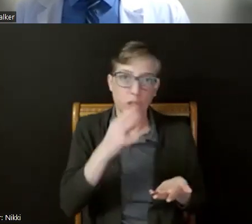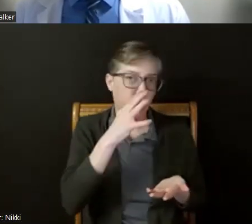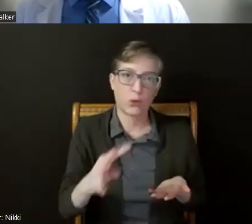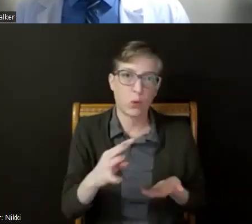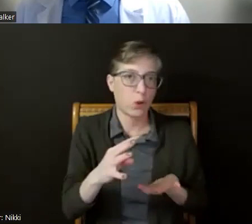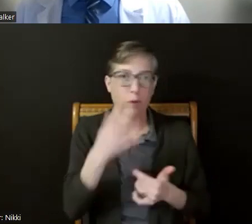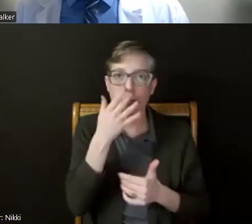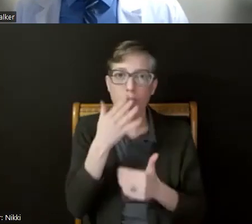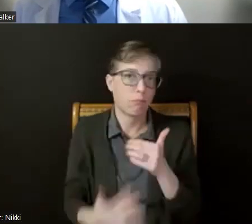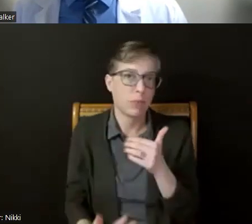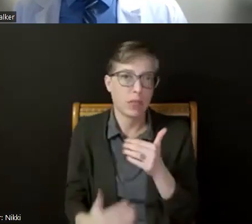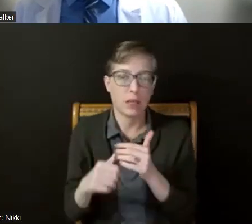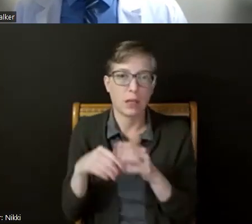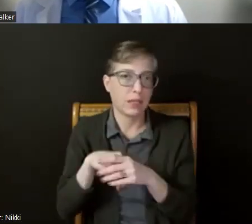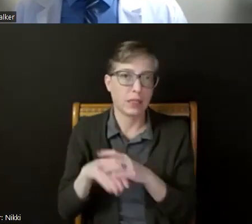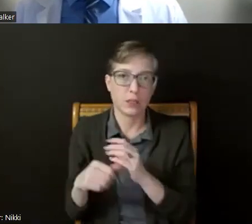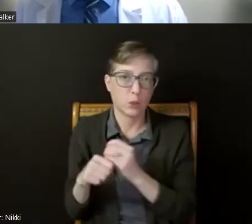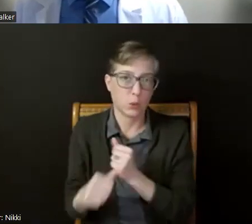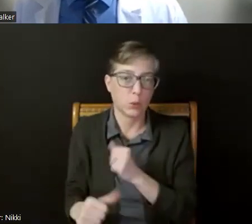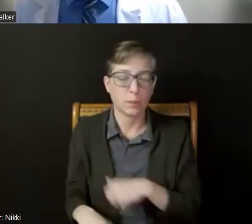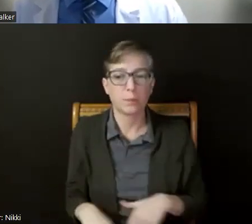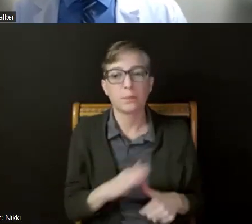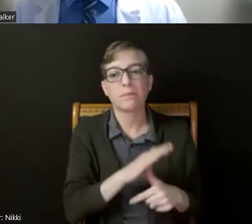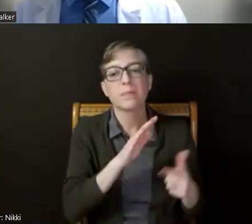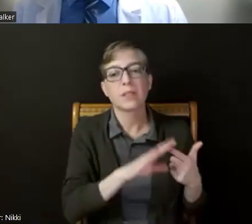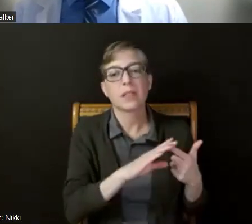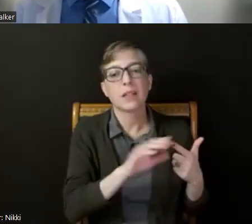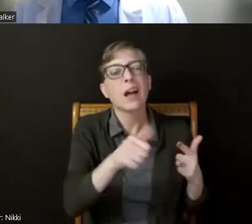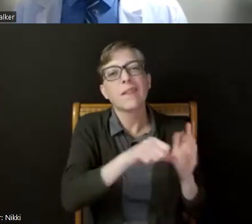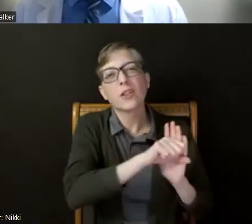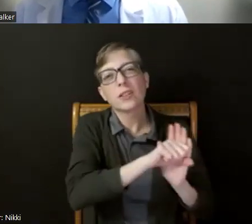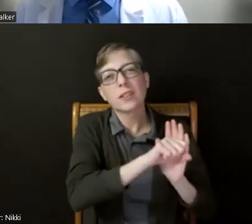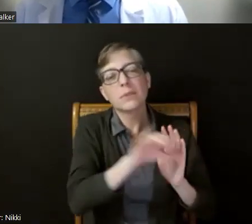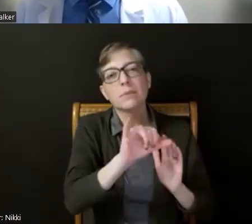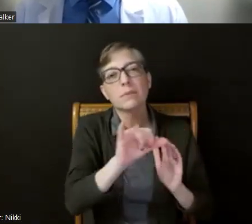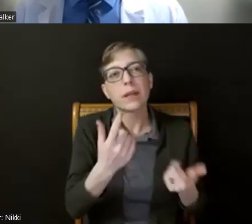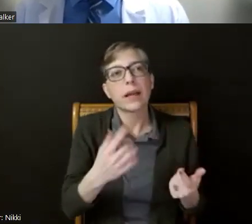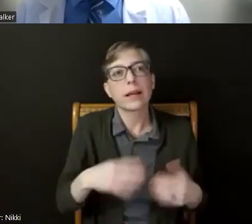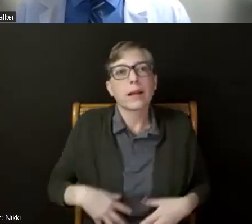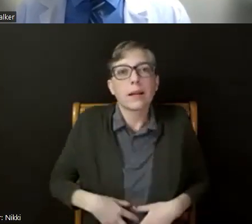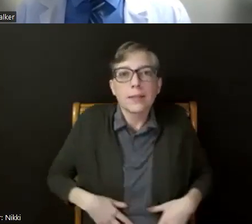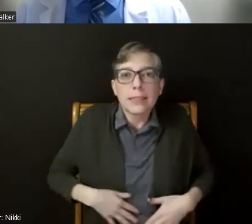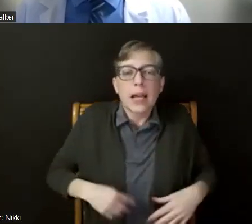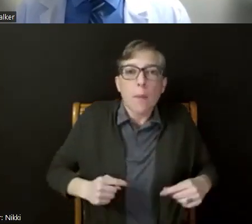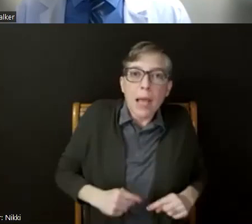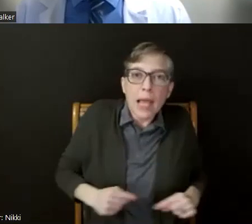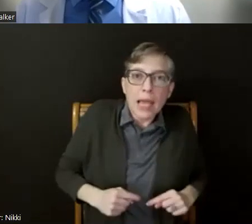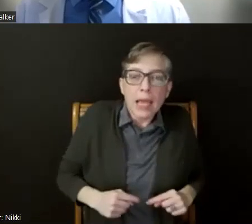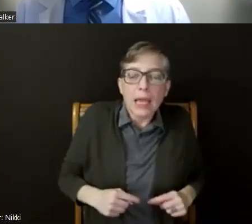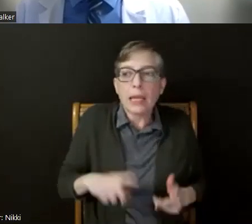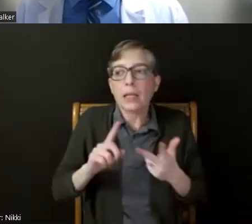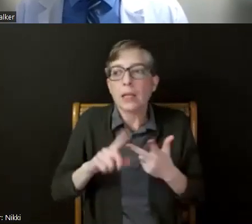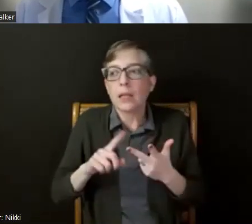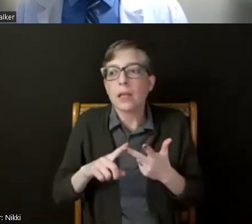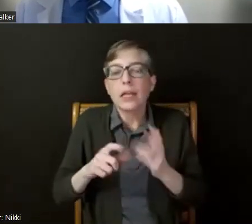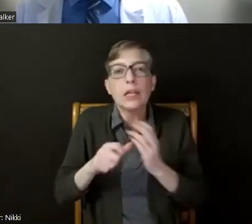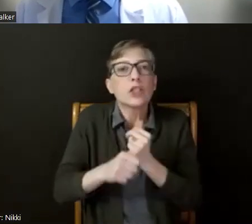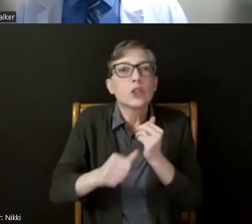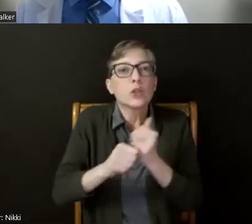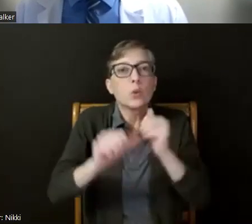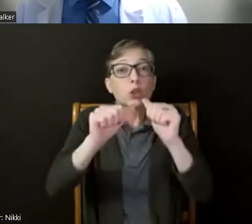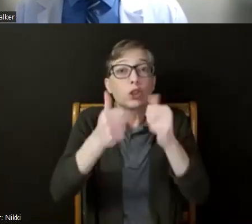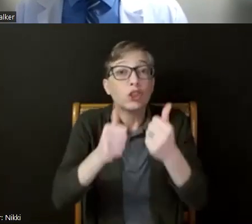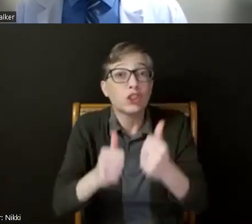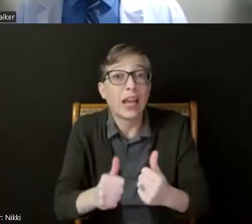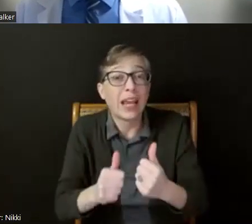Other symptoms like abdominal pain or changes in stool calibers or shape are other